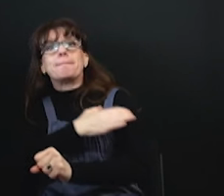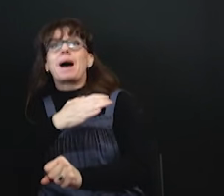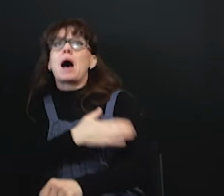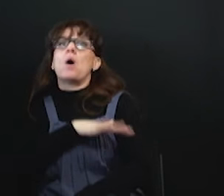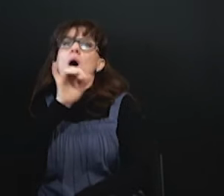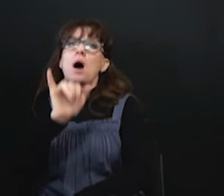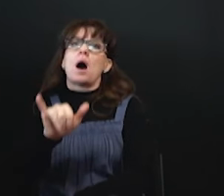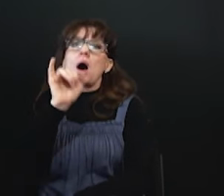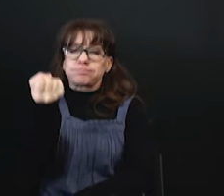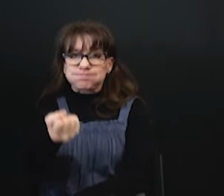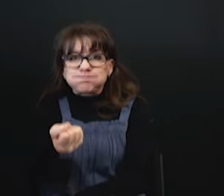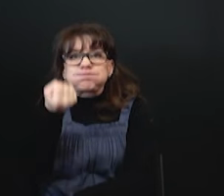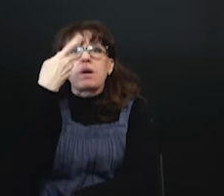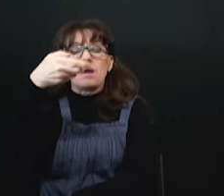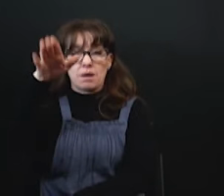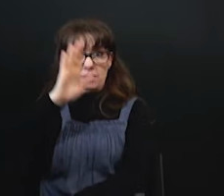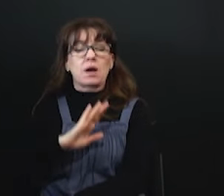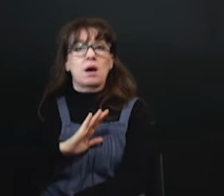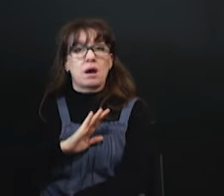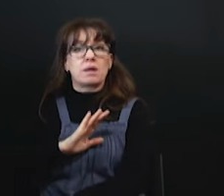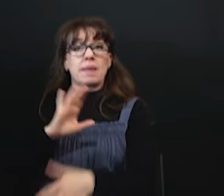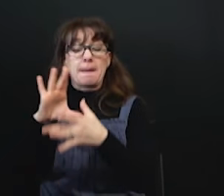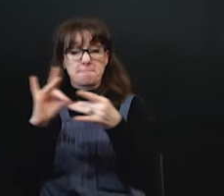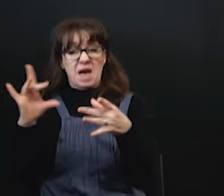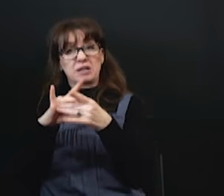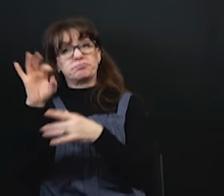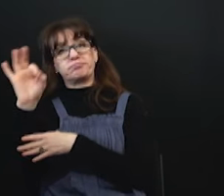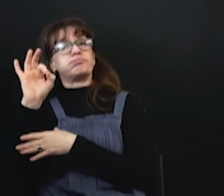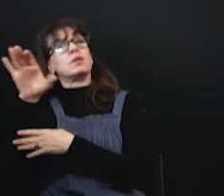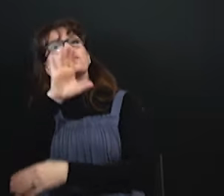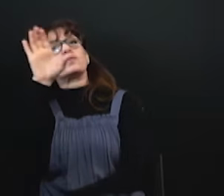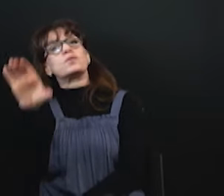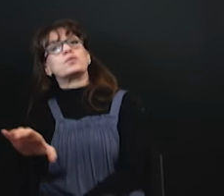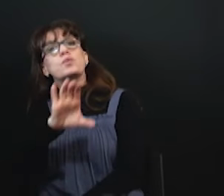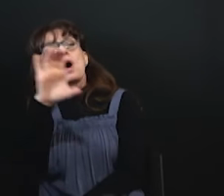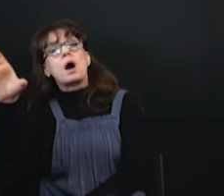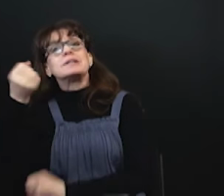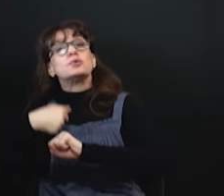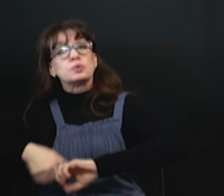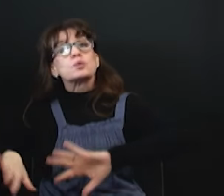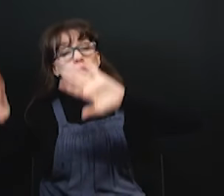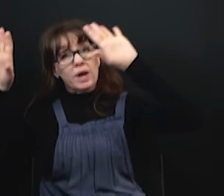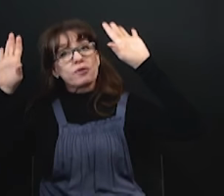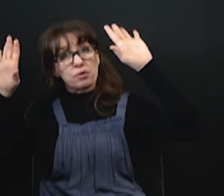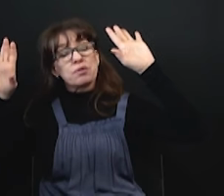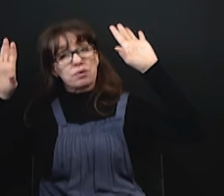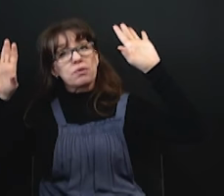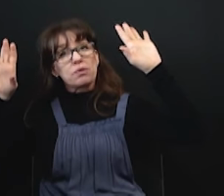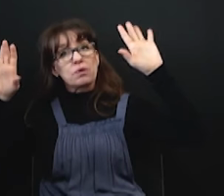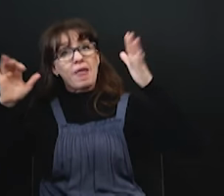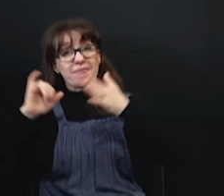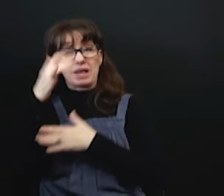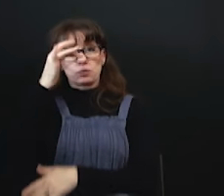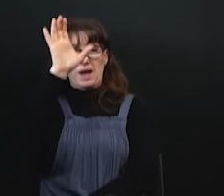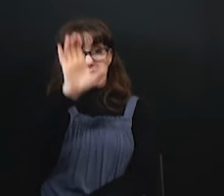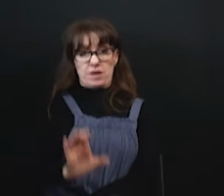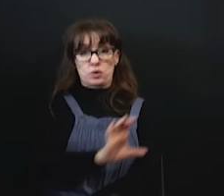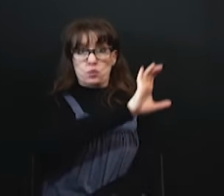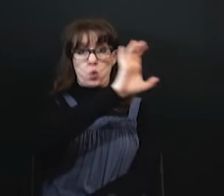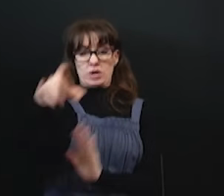God. The message of the cross is a message of surrender. That's why the cross is the